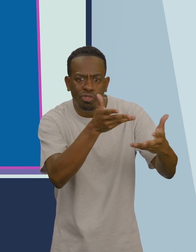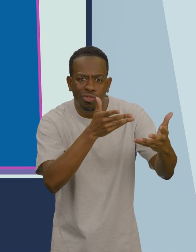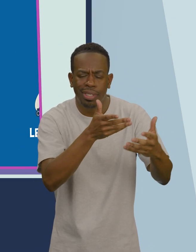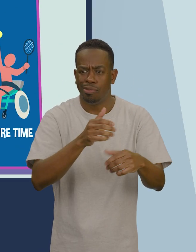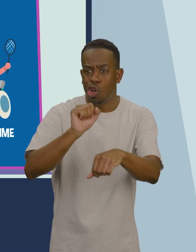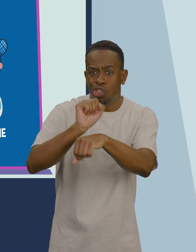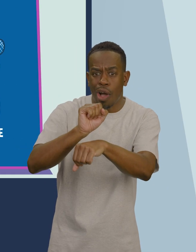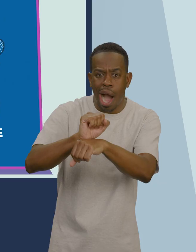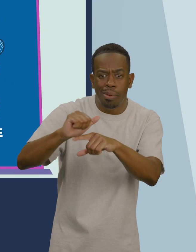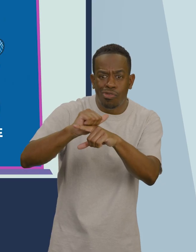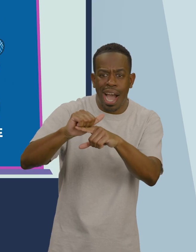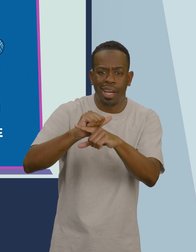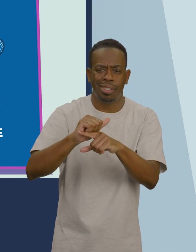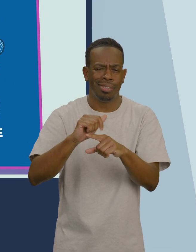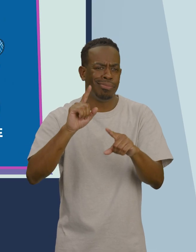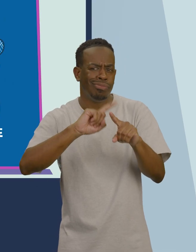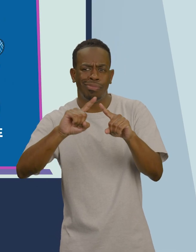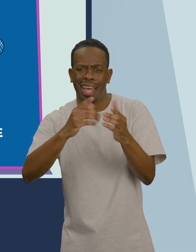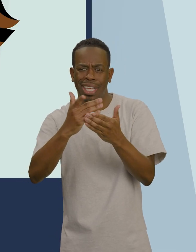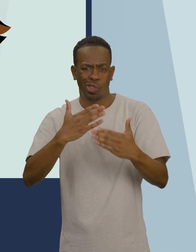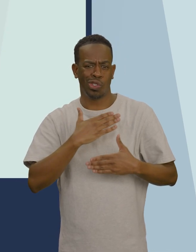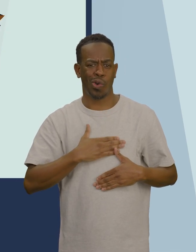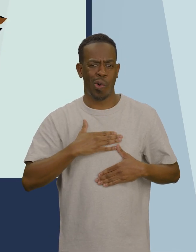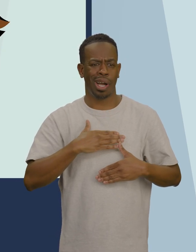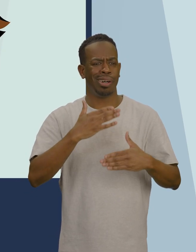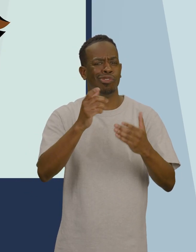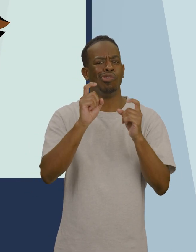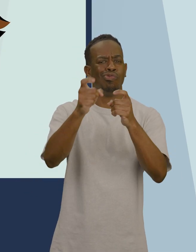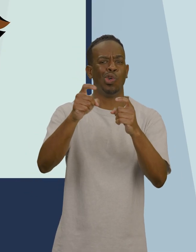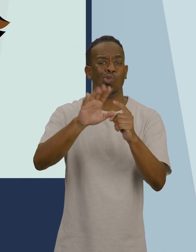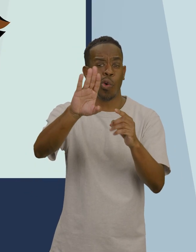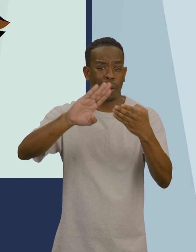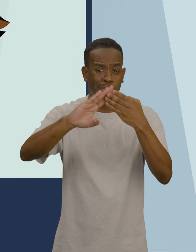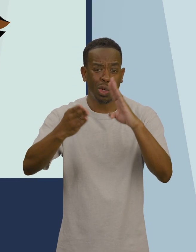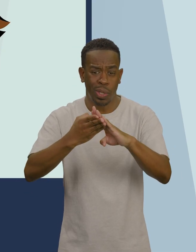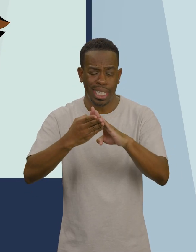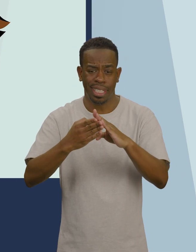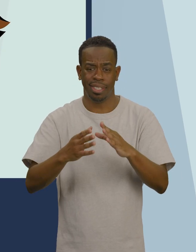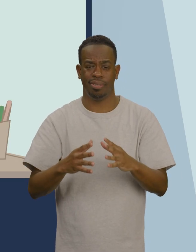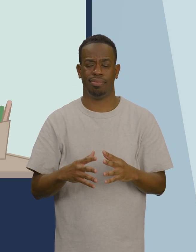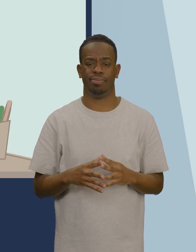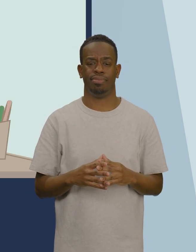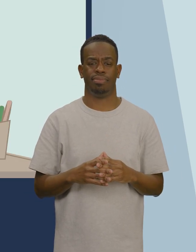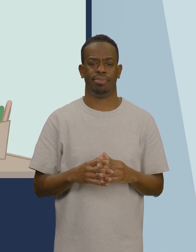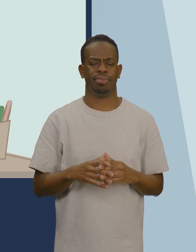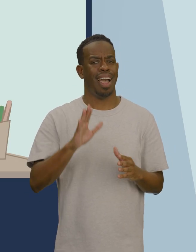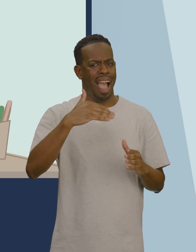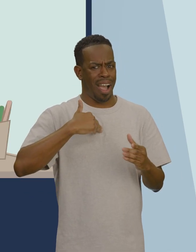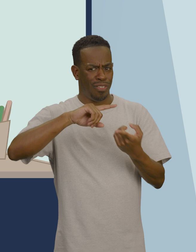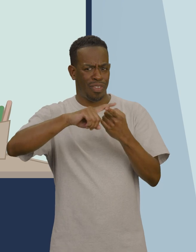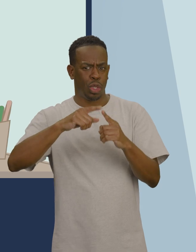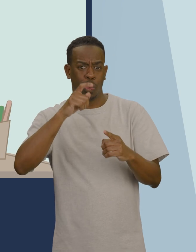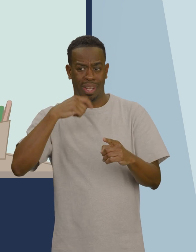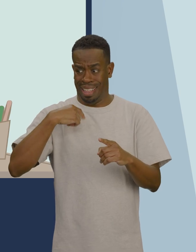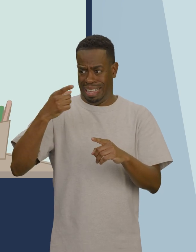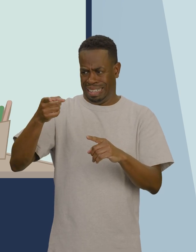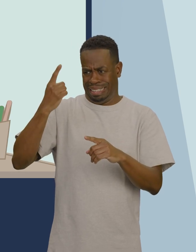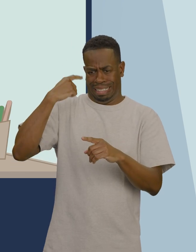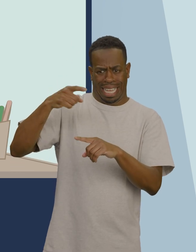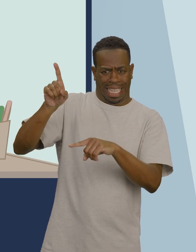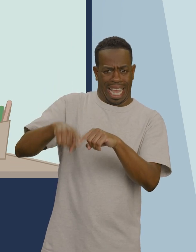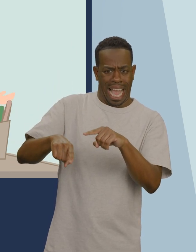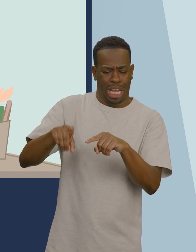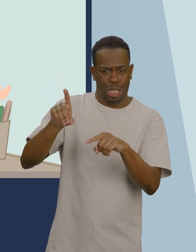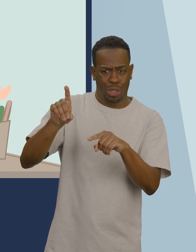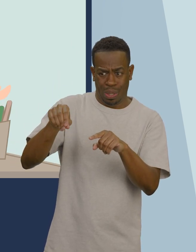job train, and spend your time in ways that you enjoy, as well as participate in and contribute to your community. I have friends who I don't think